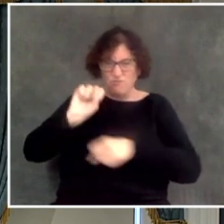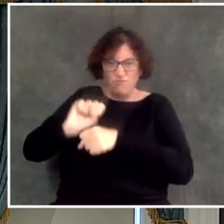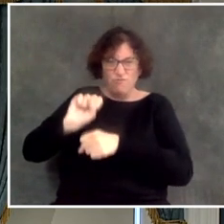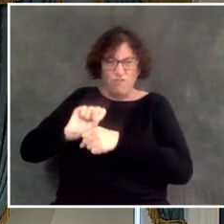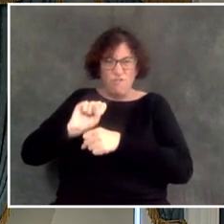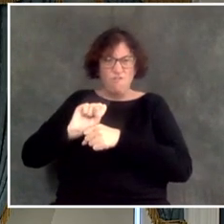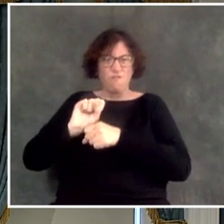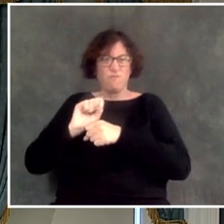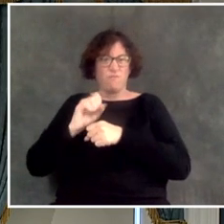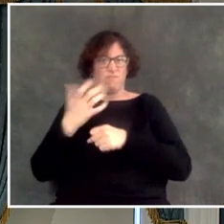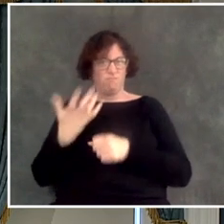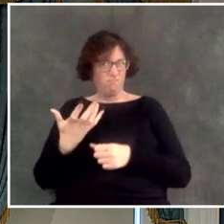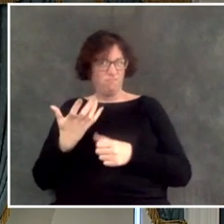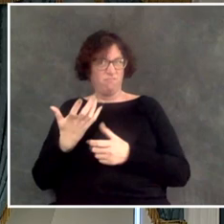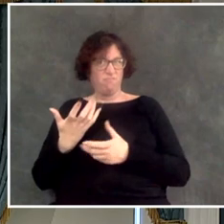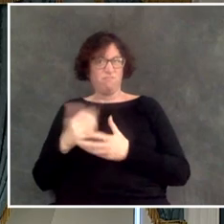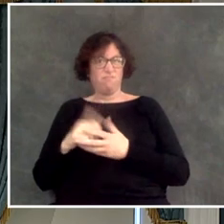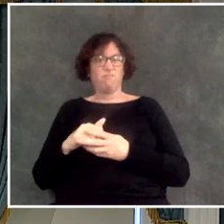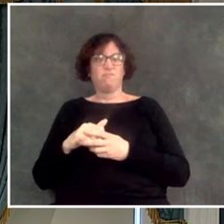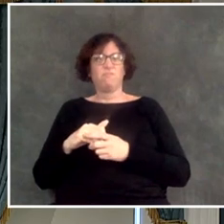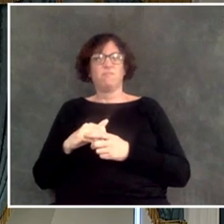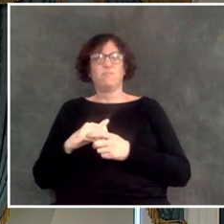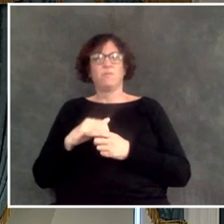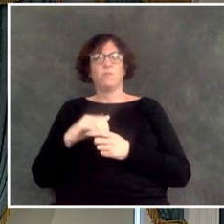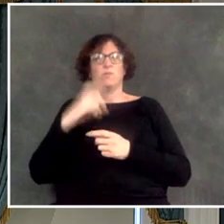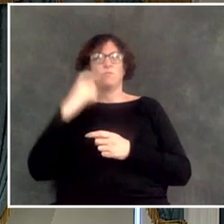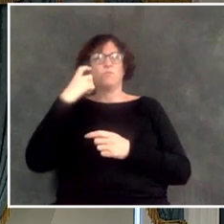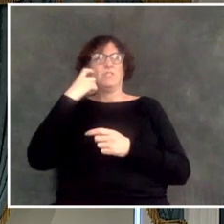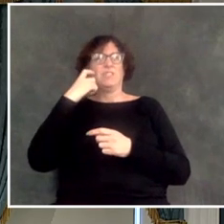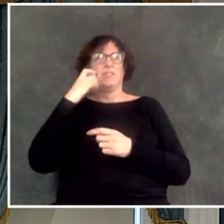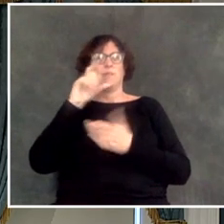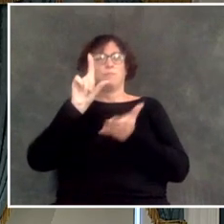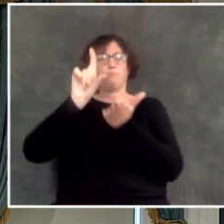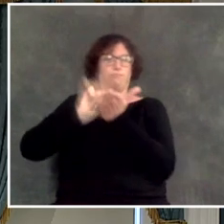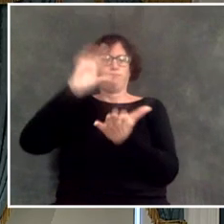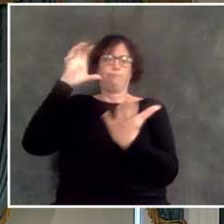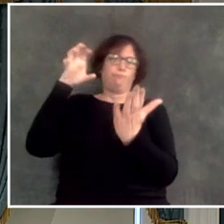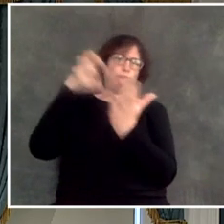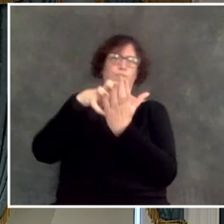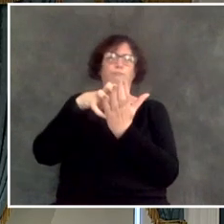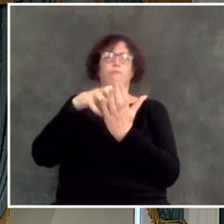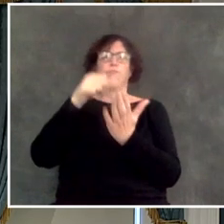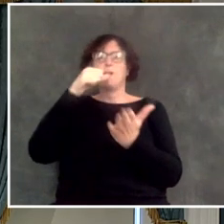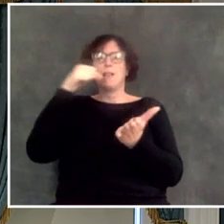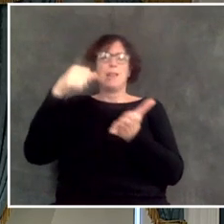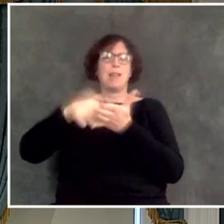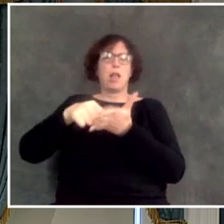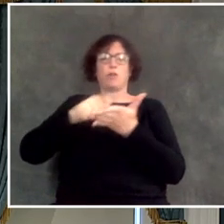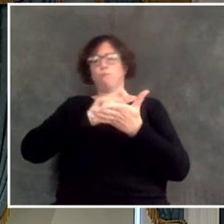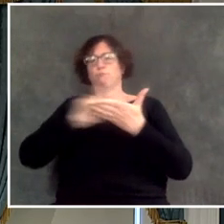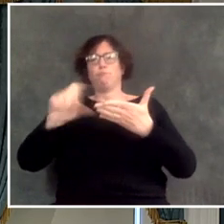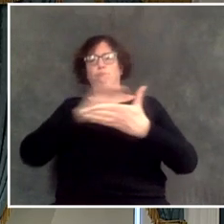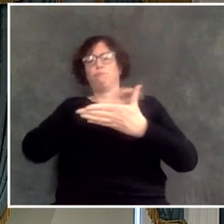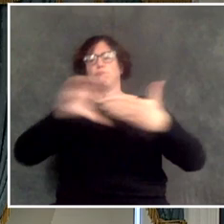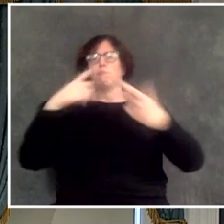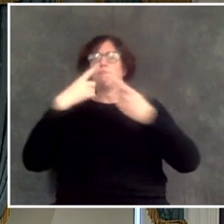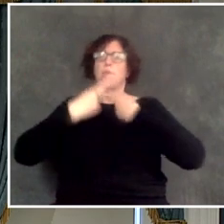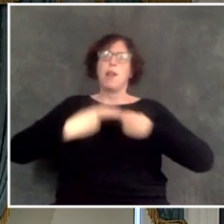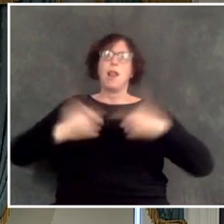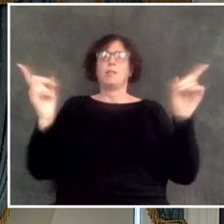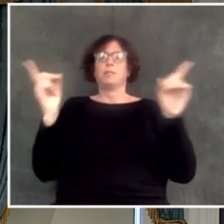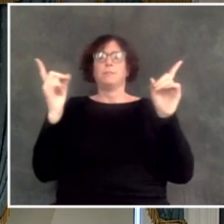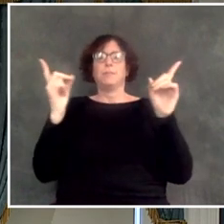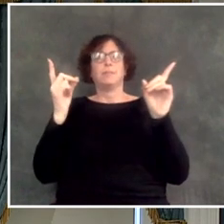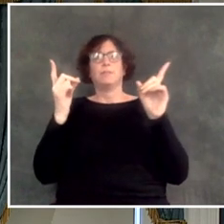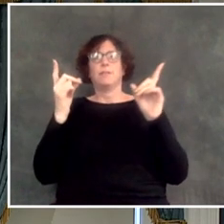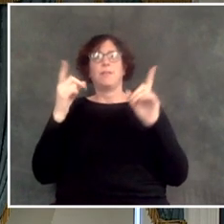letter of their president, Orion Barzilay, the morale of this workforce is in jeopardy. I